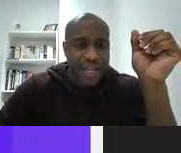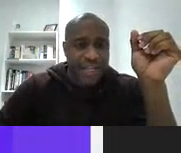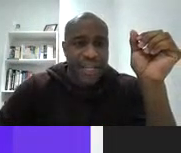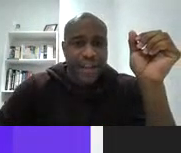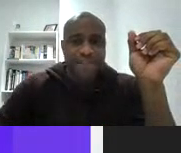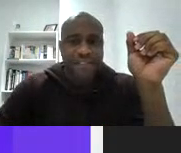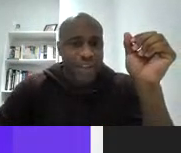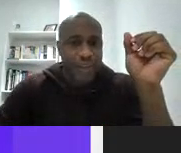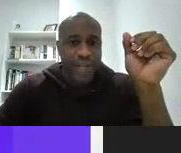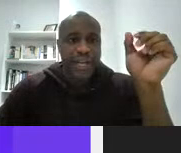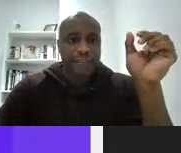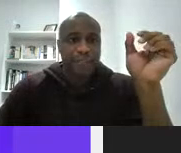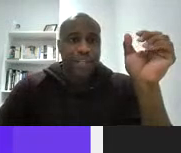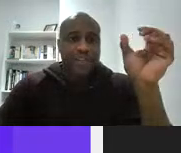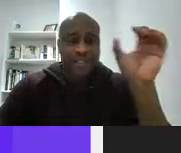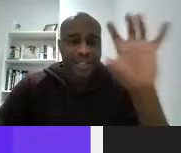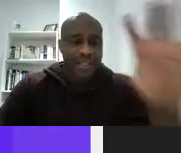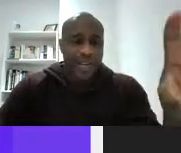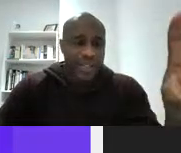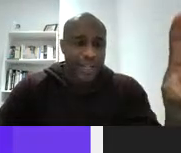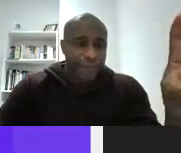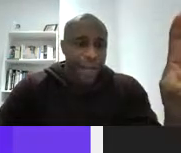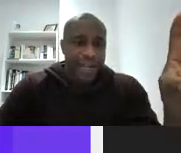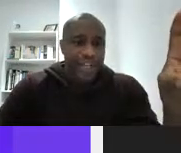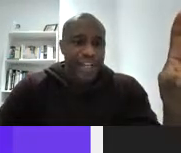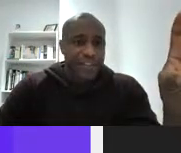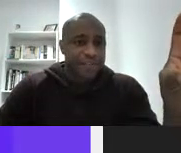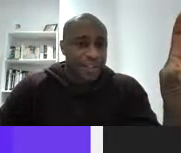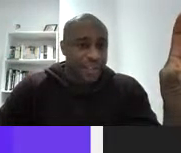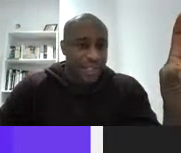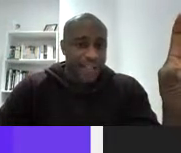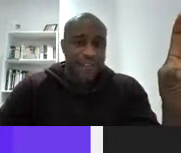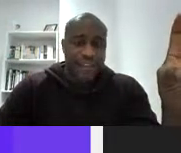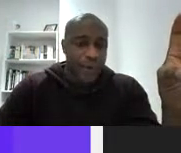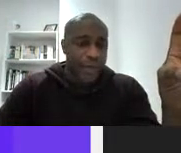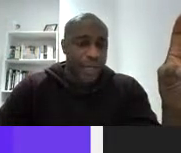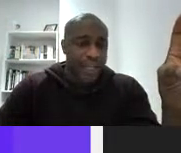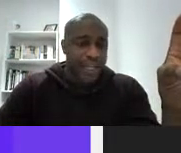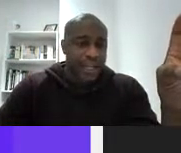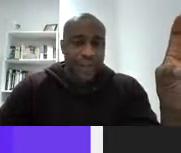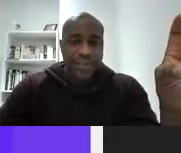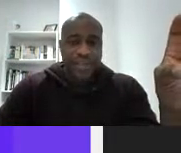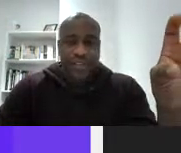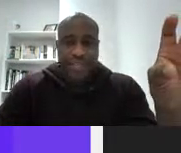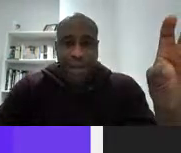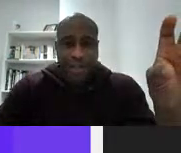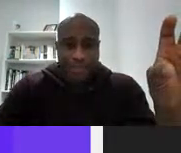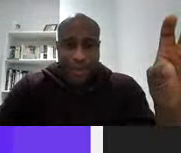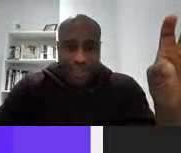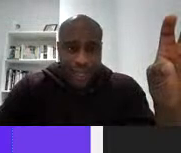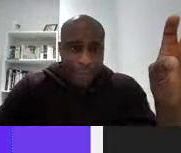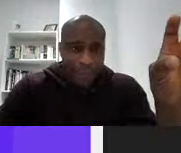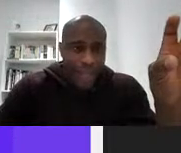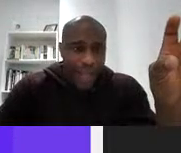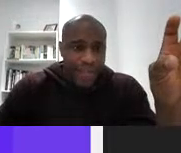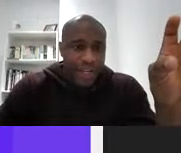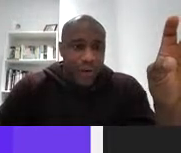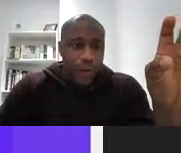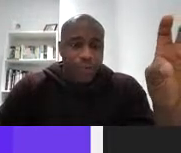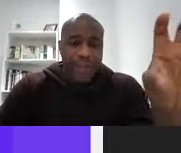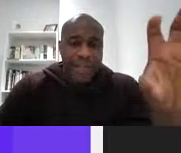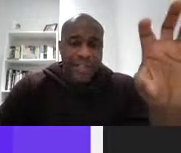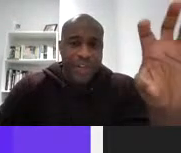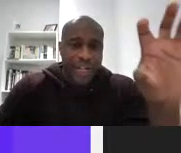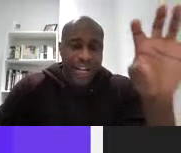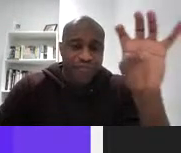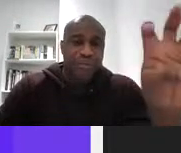size of the text very quickly using the slider. I can change the font of the text very quickly using this menu button here. And